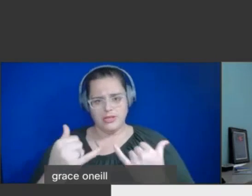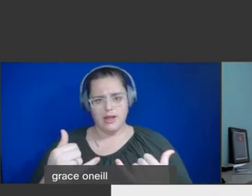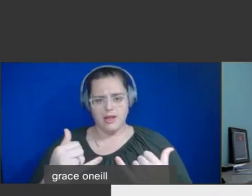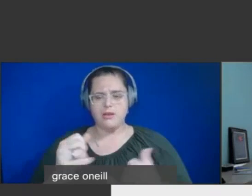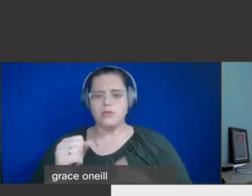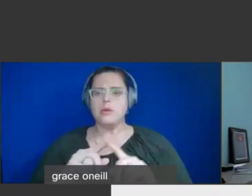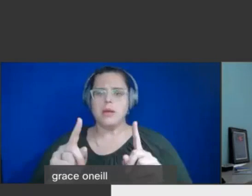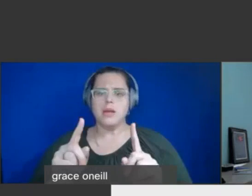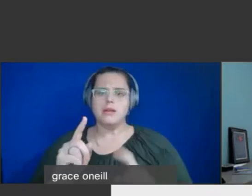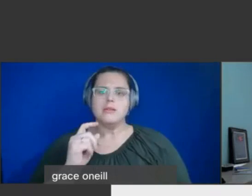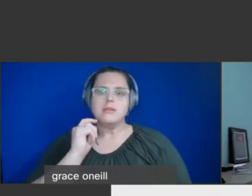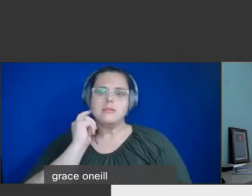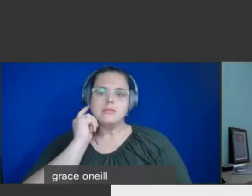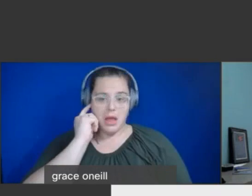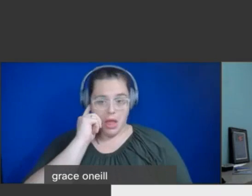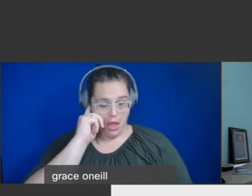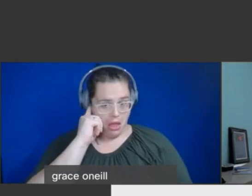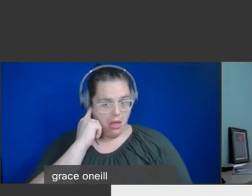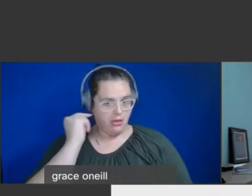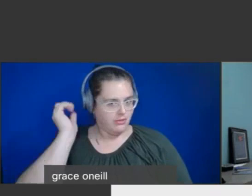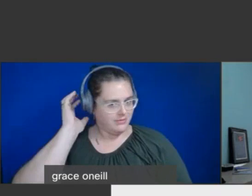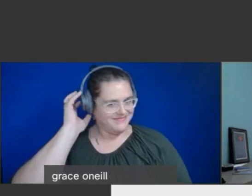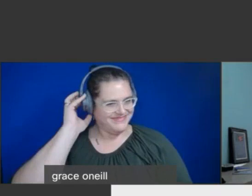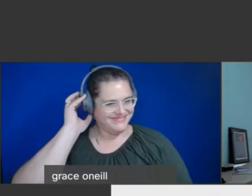To the extent things have changed, they've only changed.